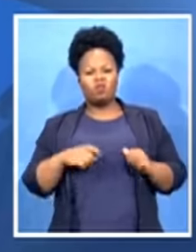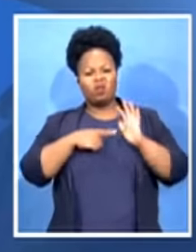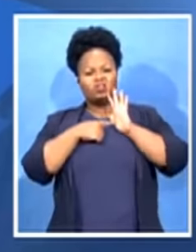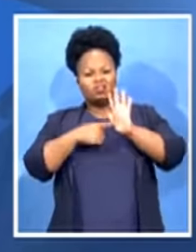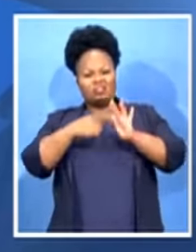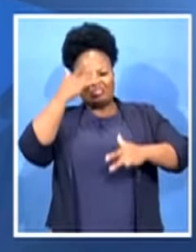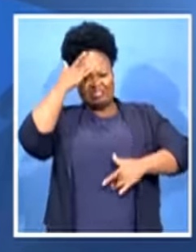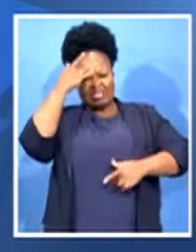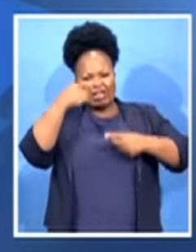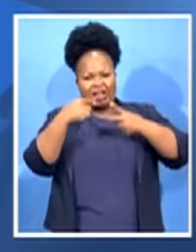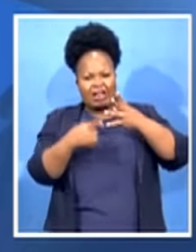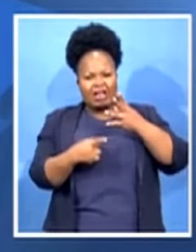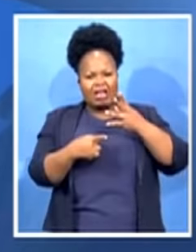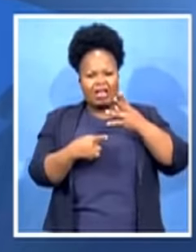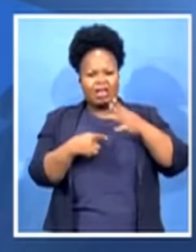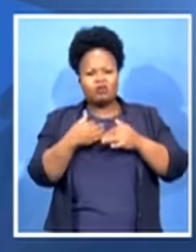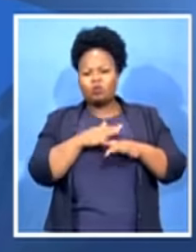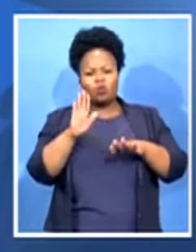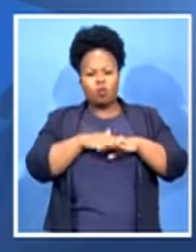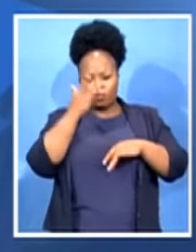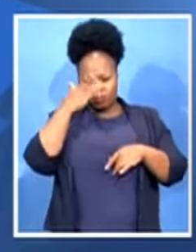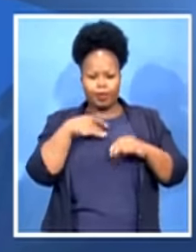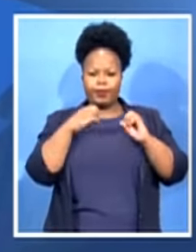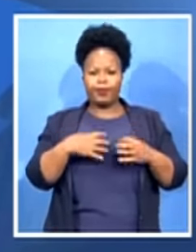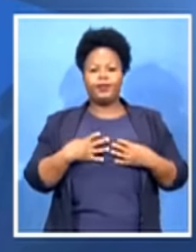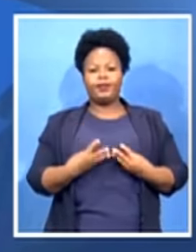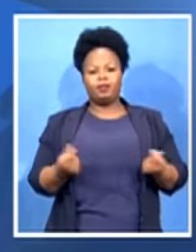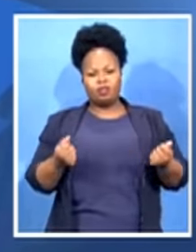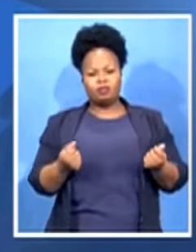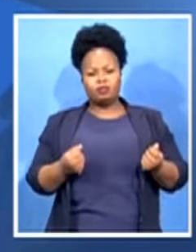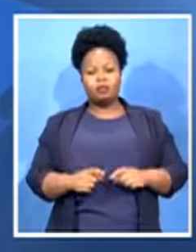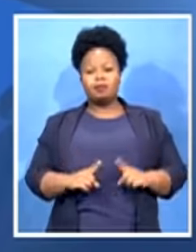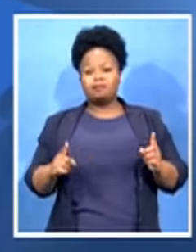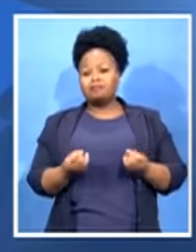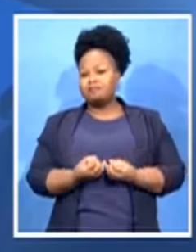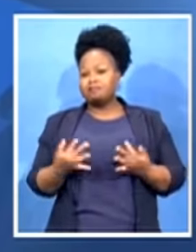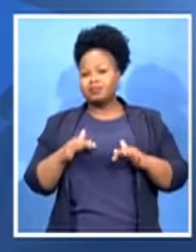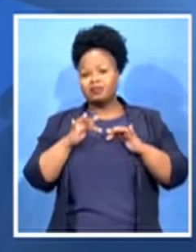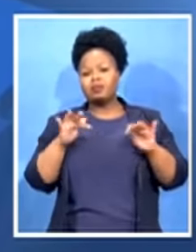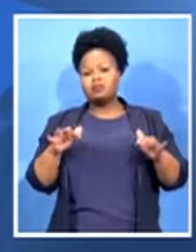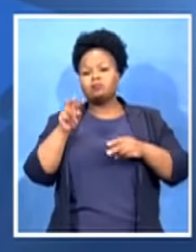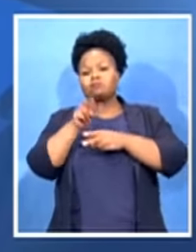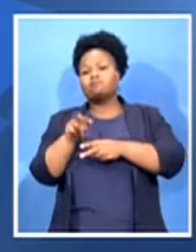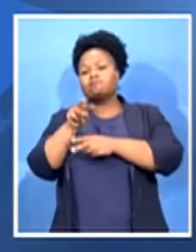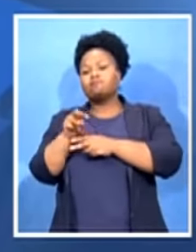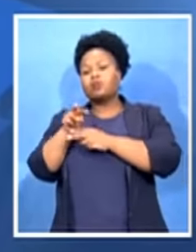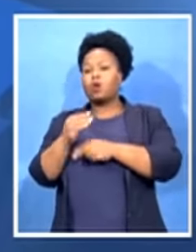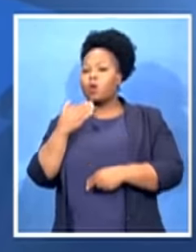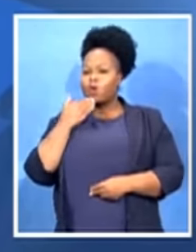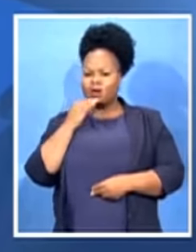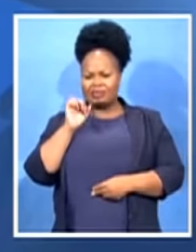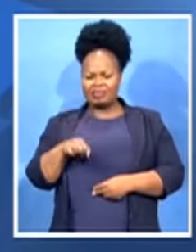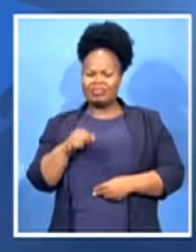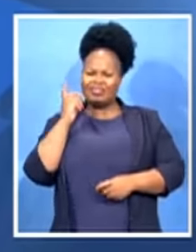the disease. But the mobility of the people also that we are monitoring does make it difficult for us to say,